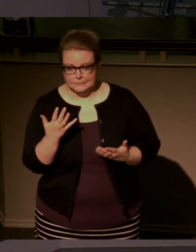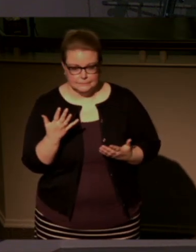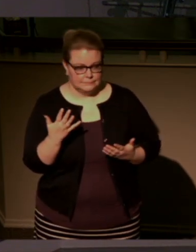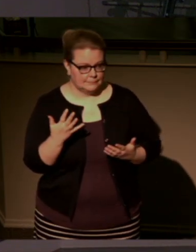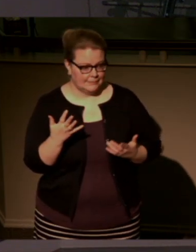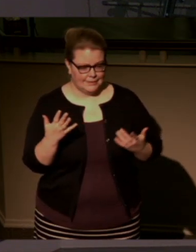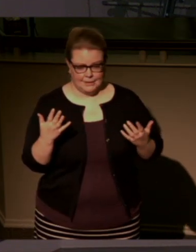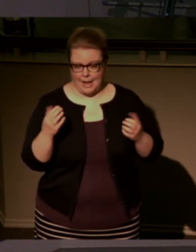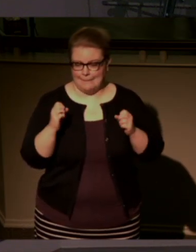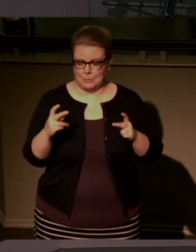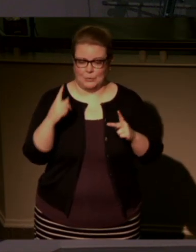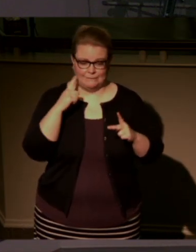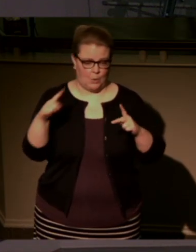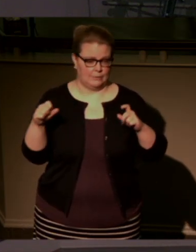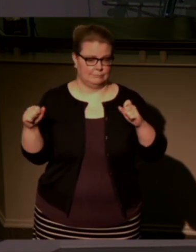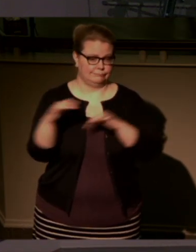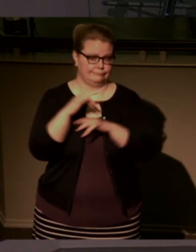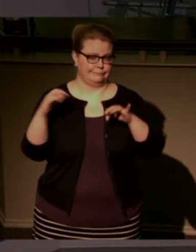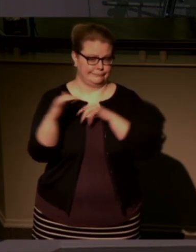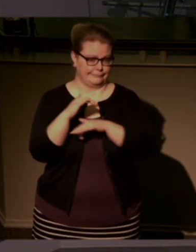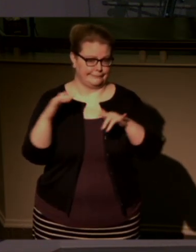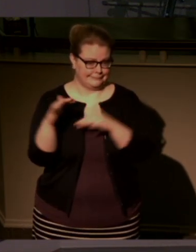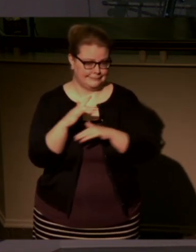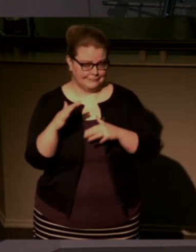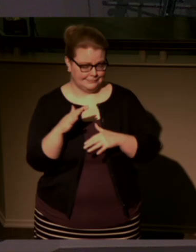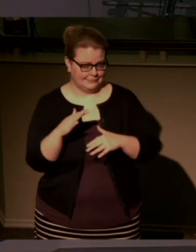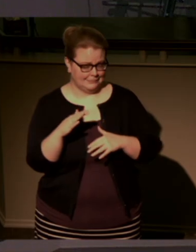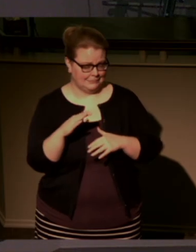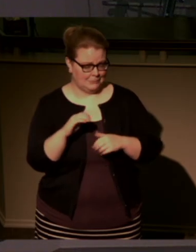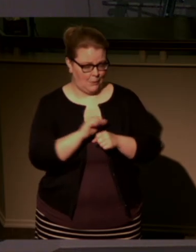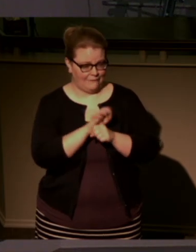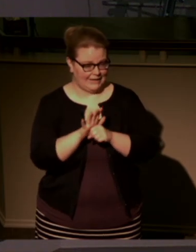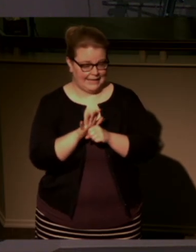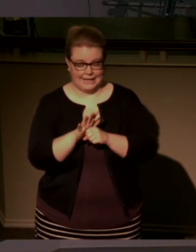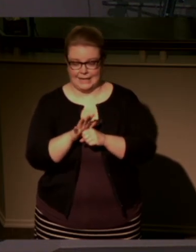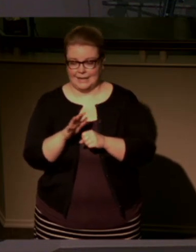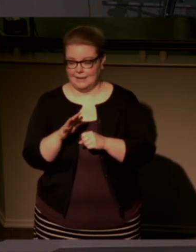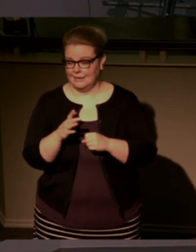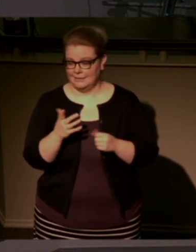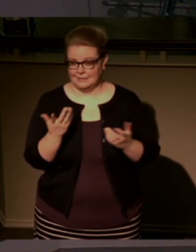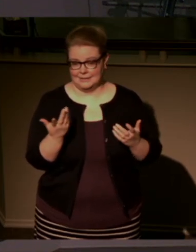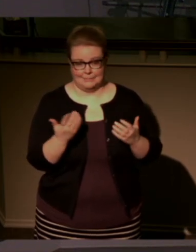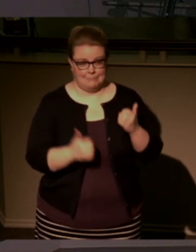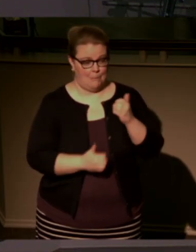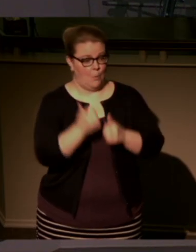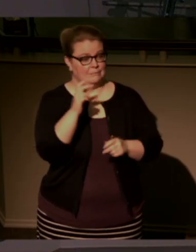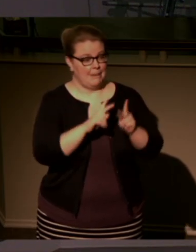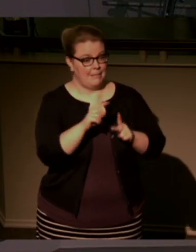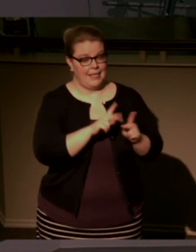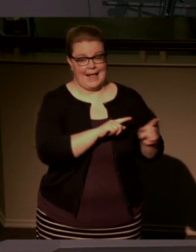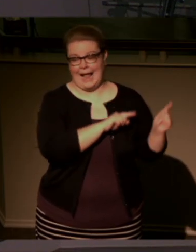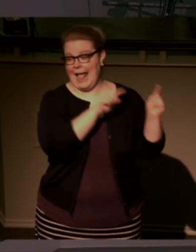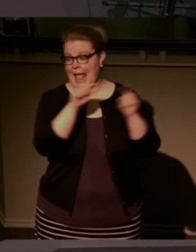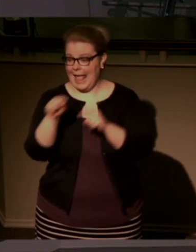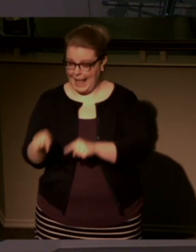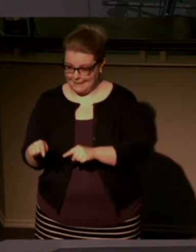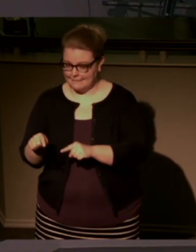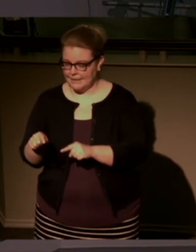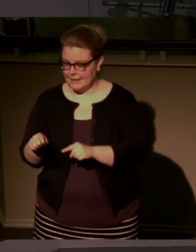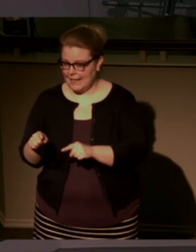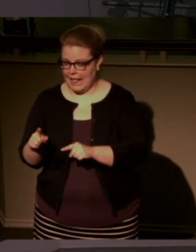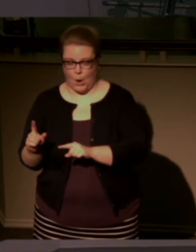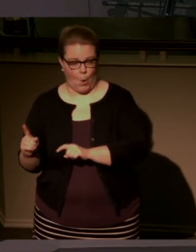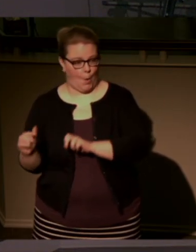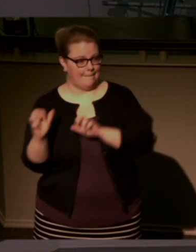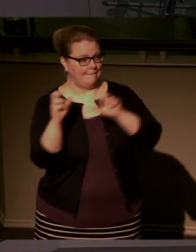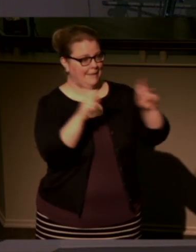party. 90% of the people that came later reported having caught